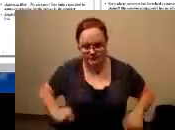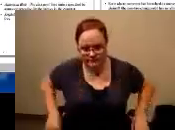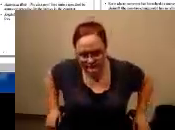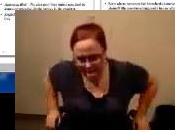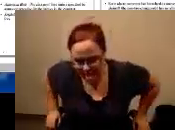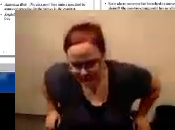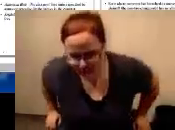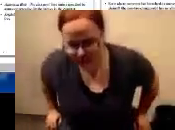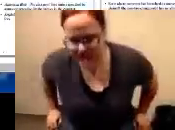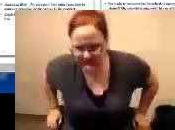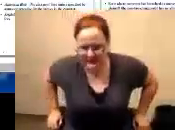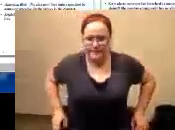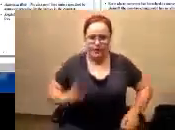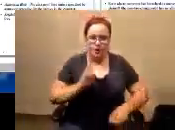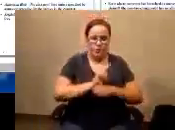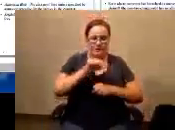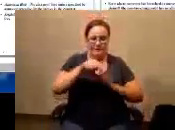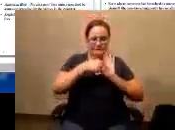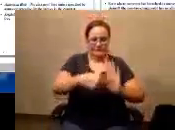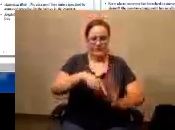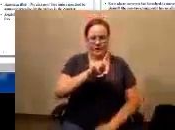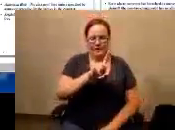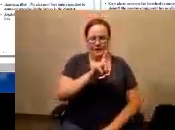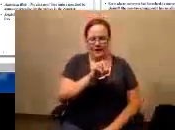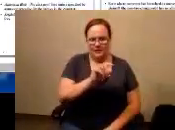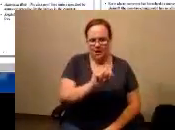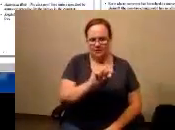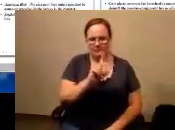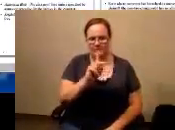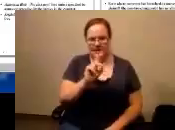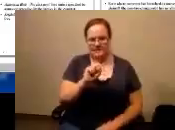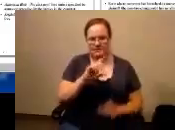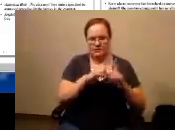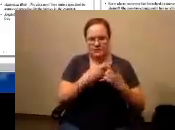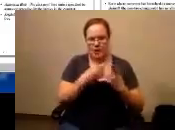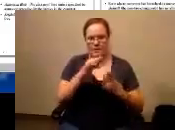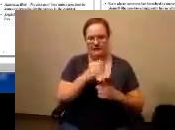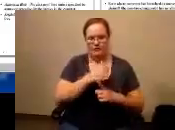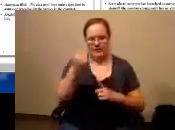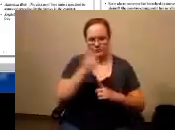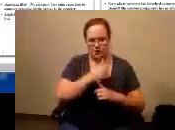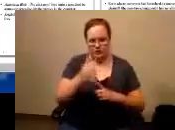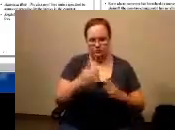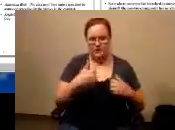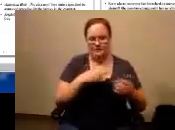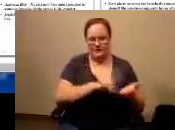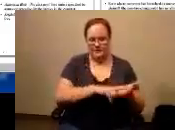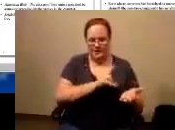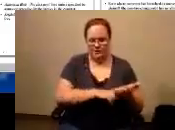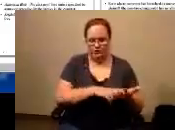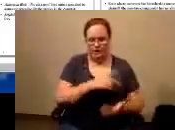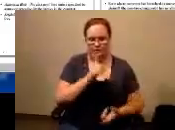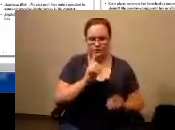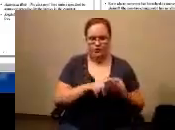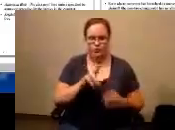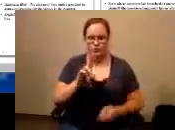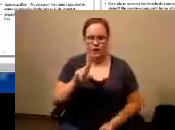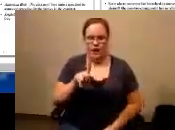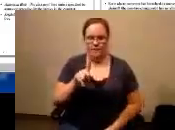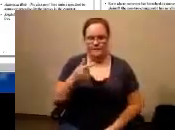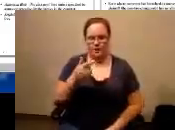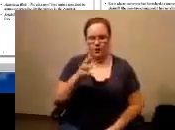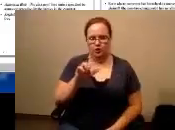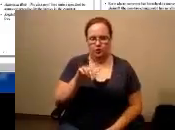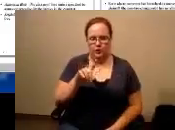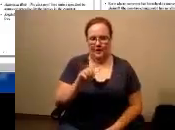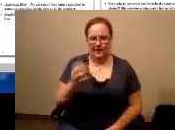use that example, I want you to remember this example. KDOT, Kansas Department of Transportation, had a contract to upgrade a